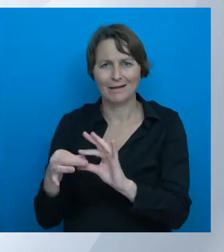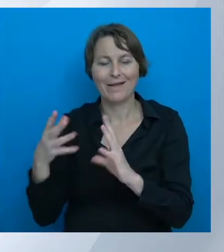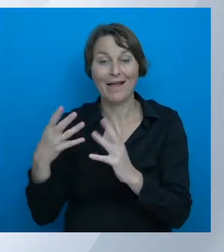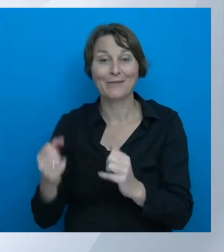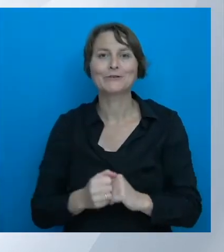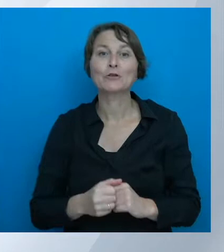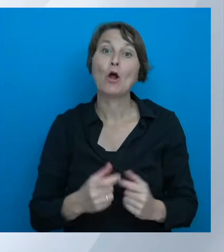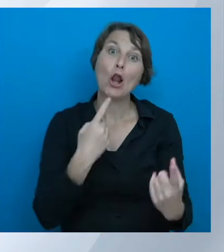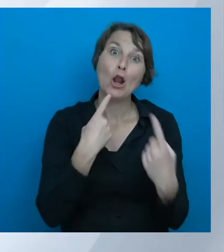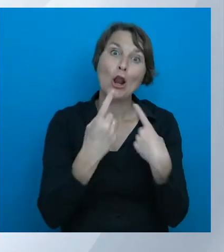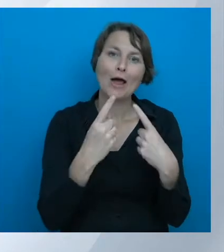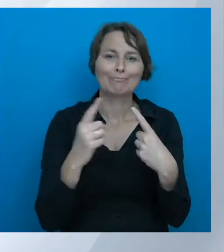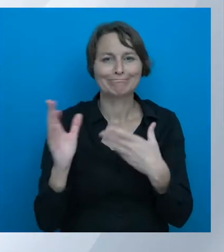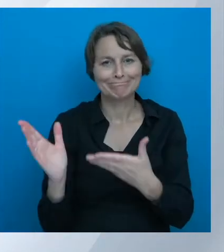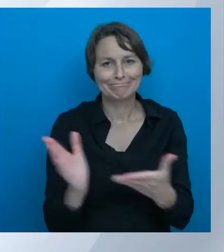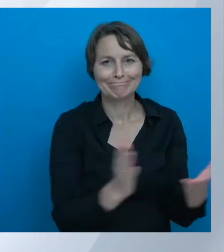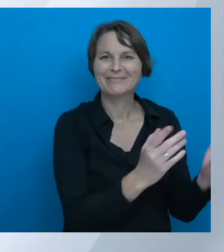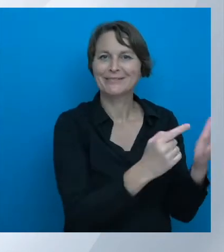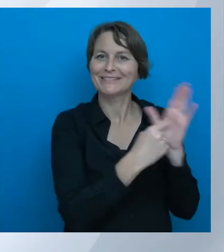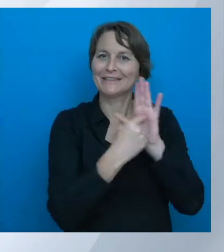to the demo.